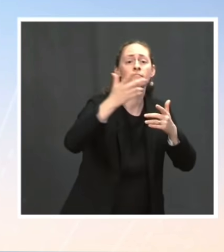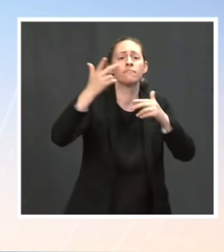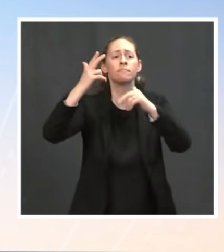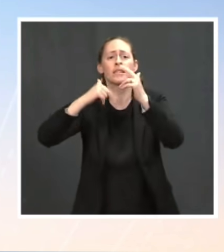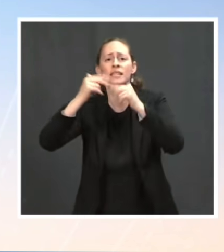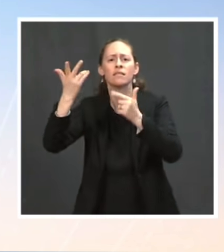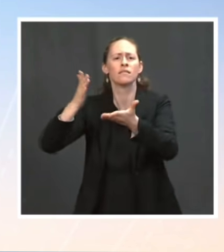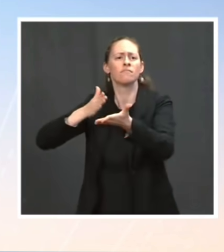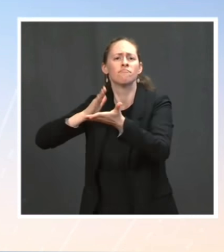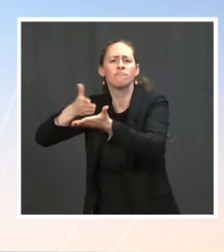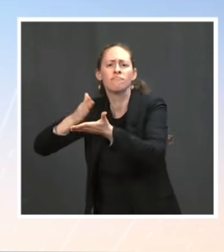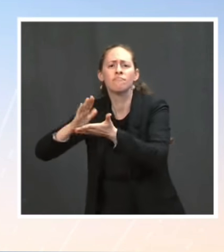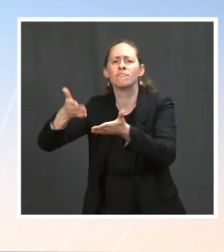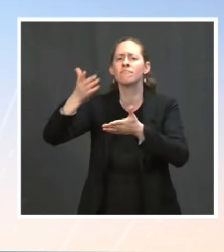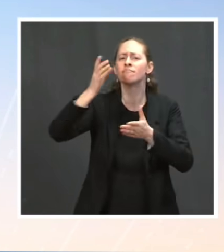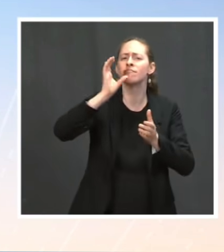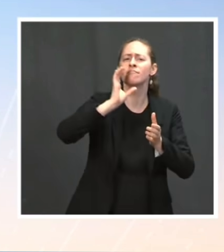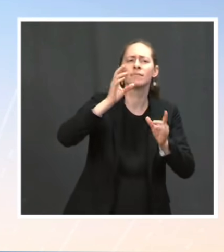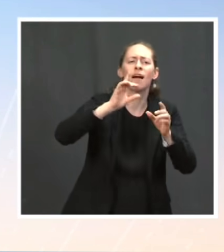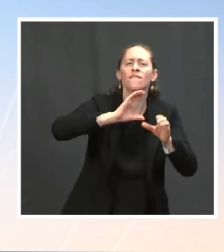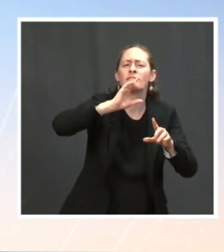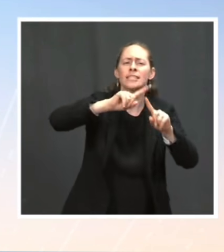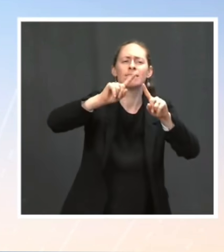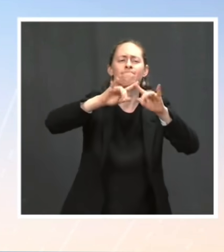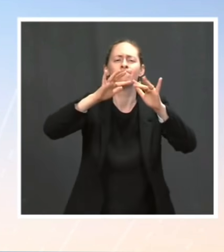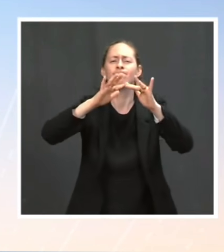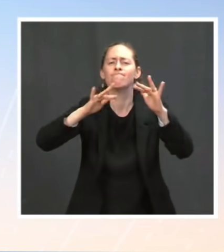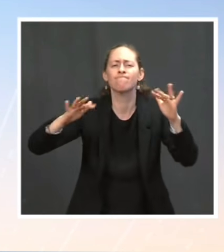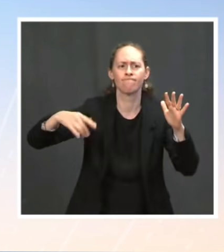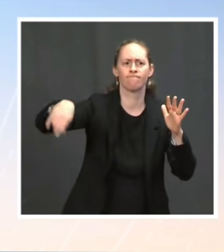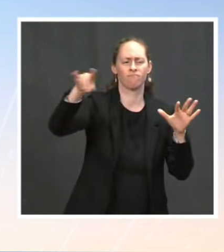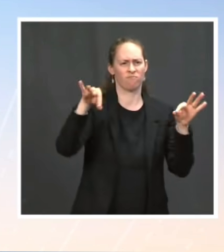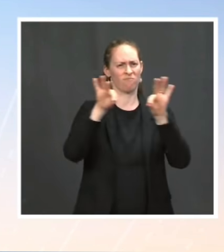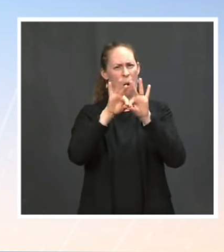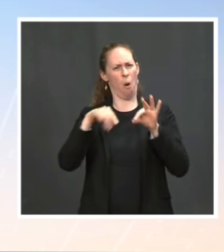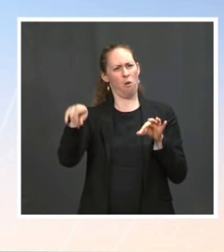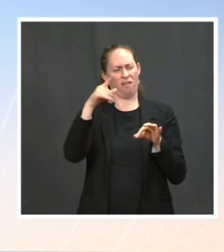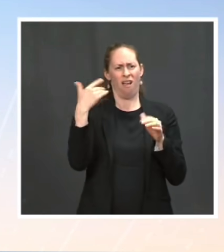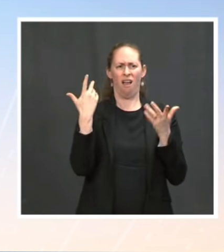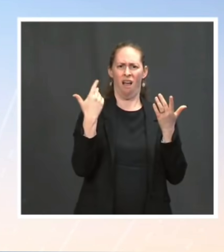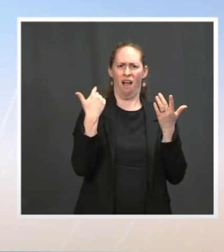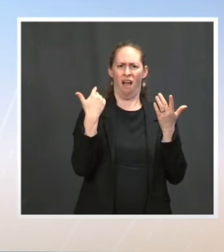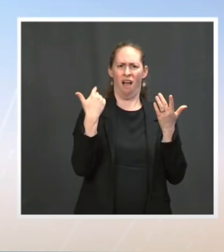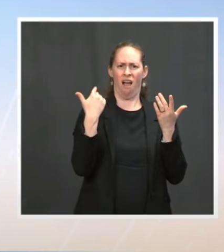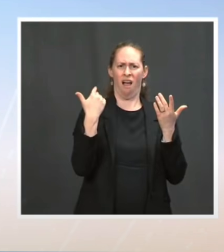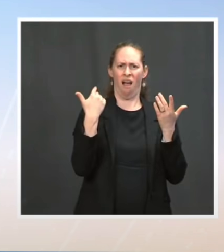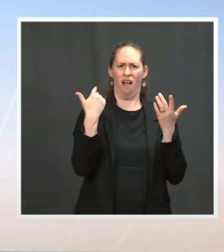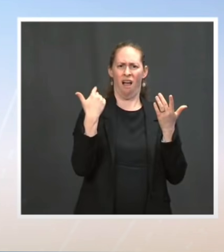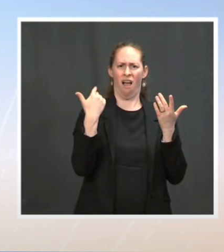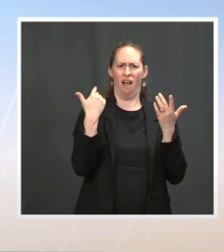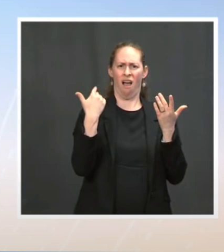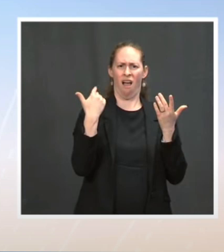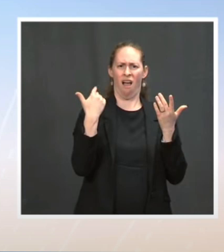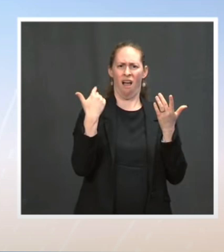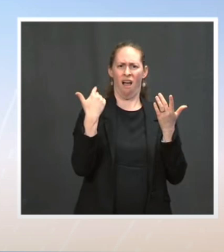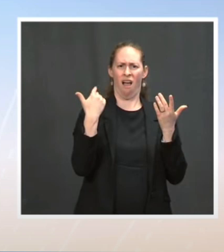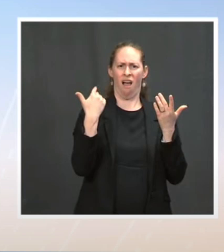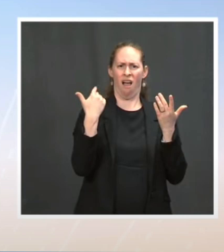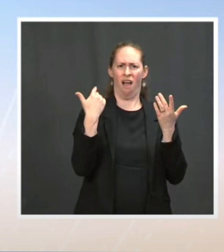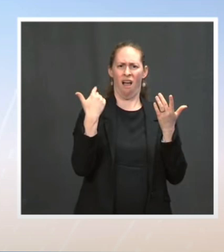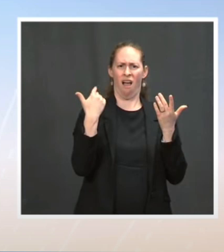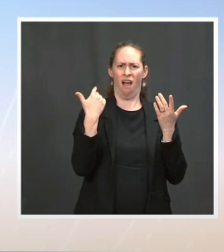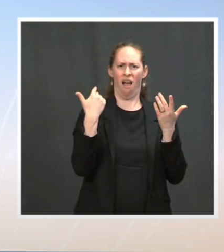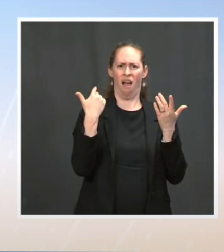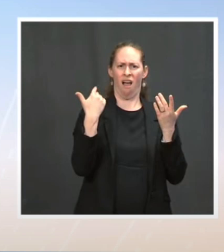workers who ensure we all have healthy and nutritious food to eat, to laborers who build and repair federal. And does she